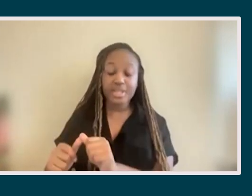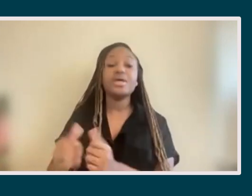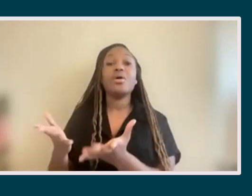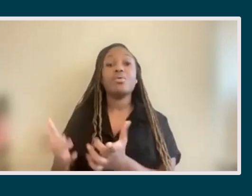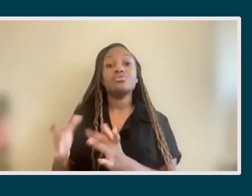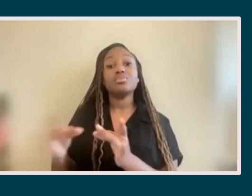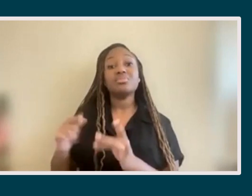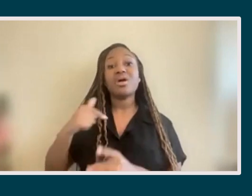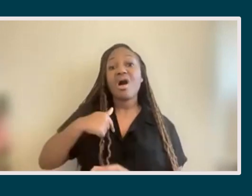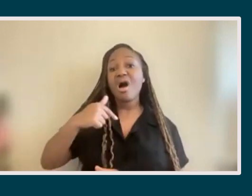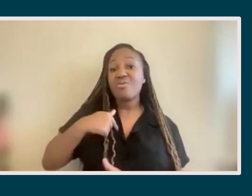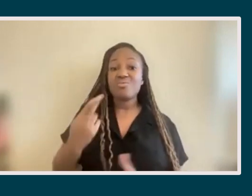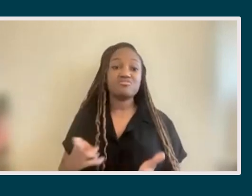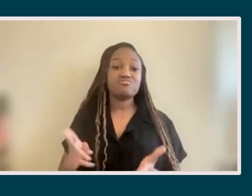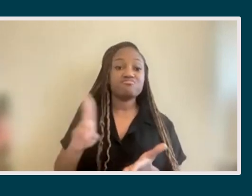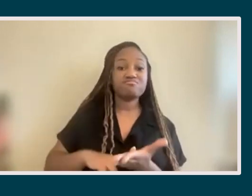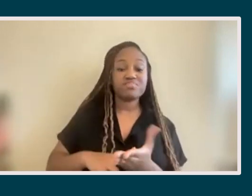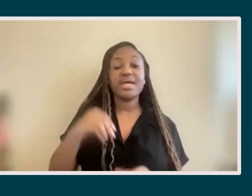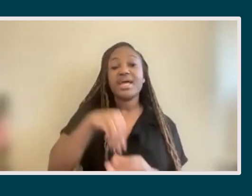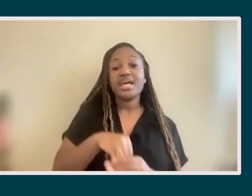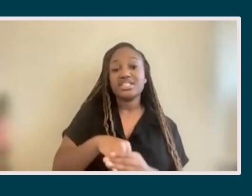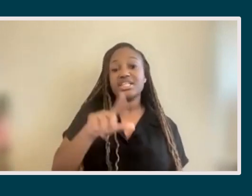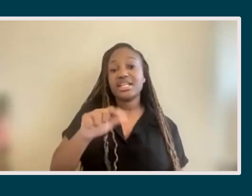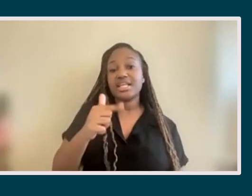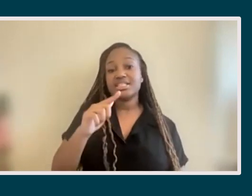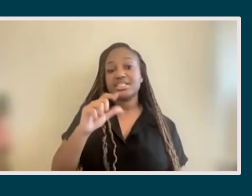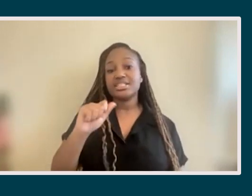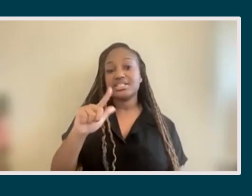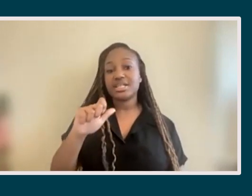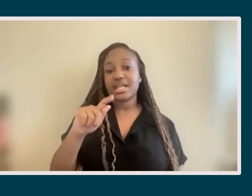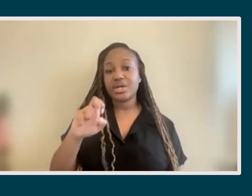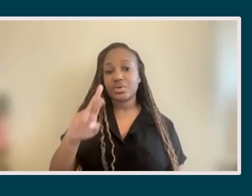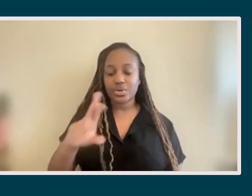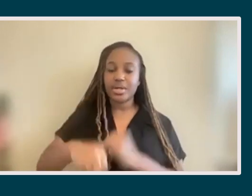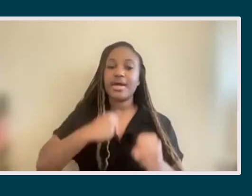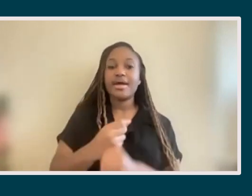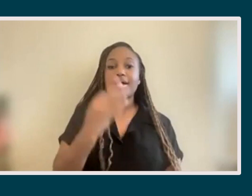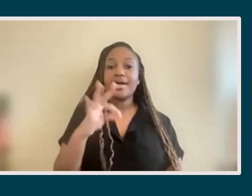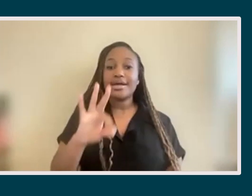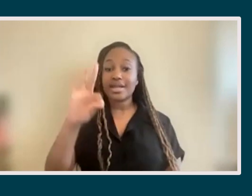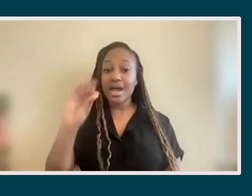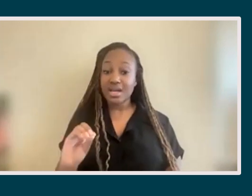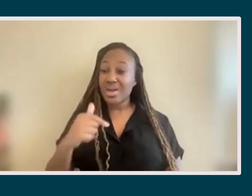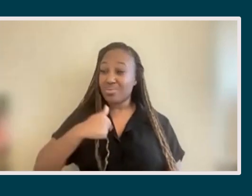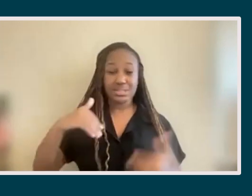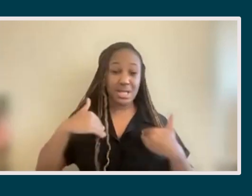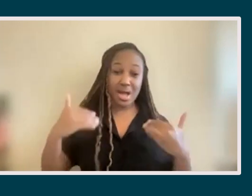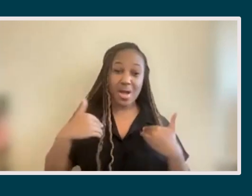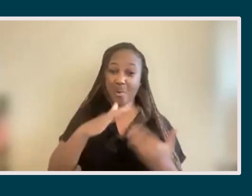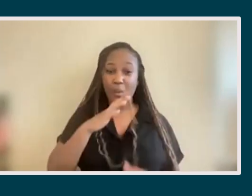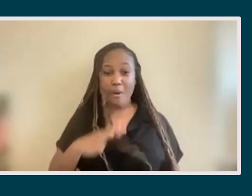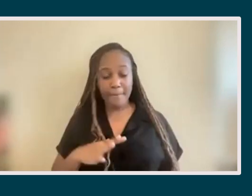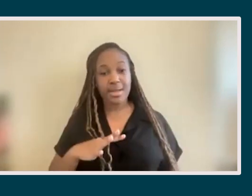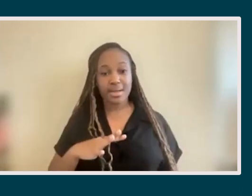1990, and I was the youngest woman ever elected. And I represented the district that had the neo-Nazi